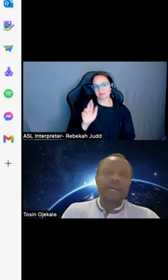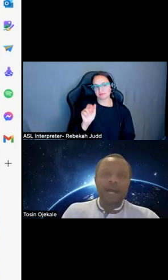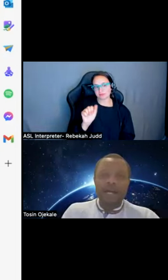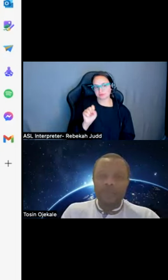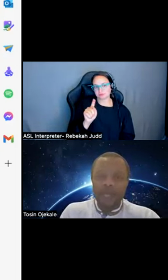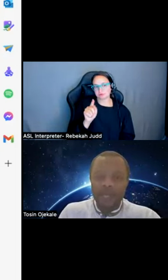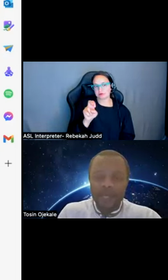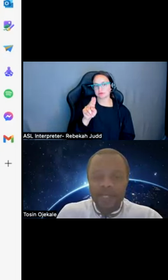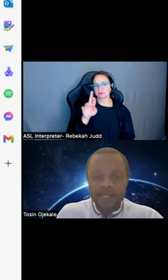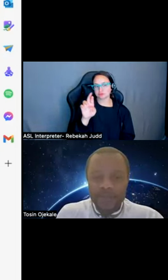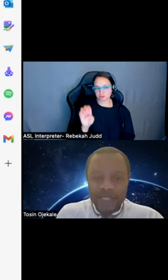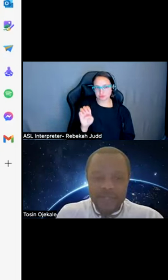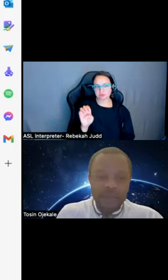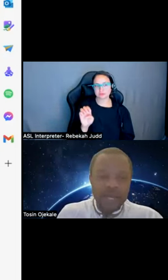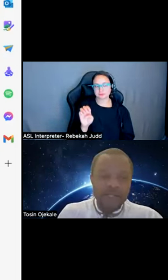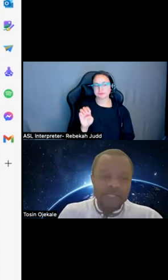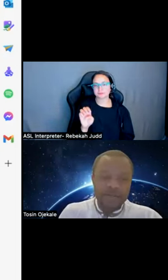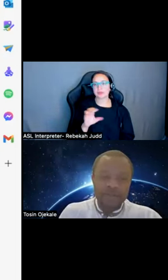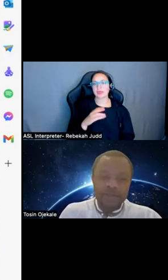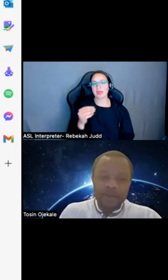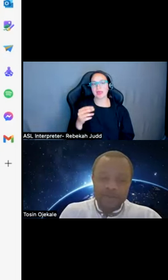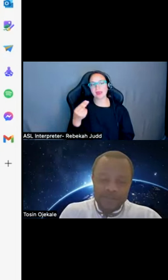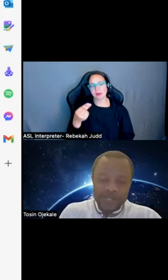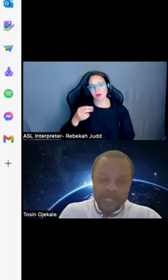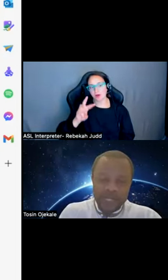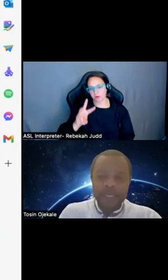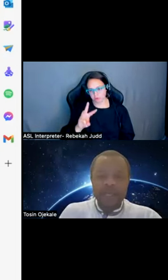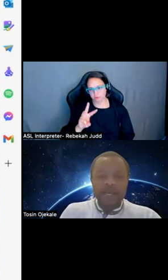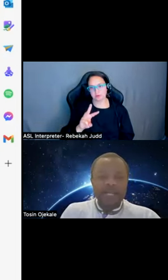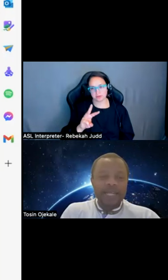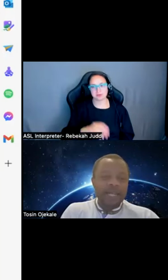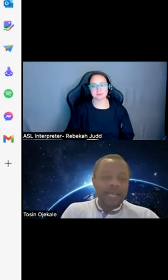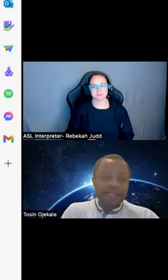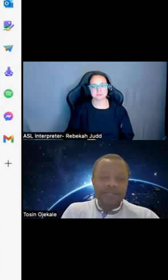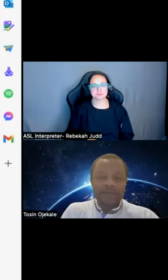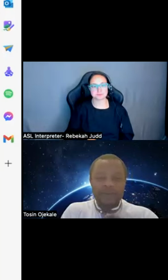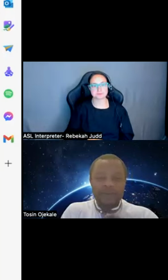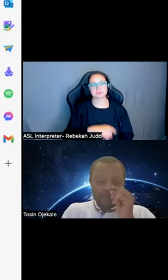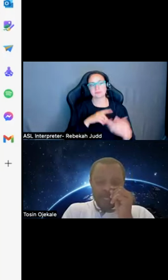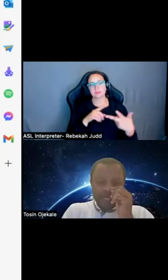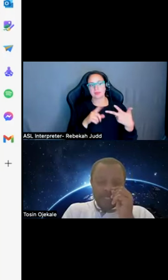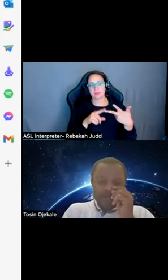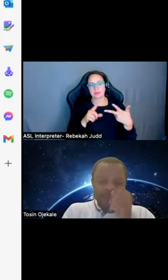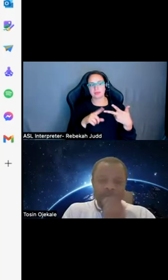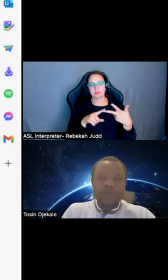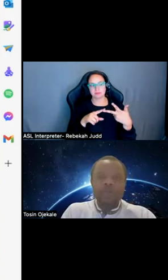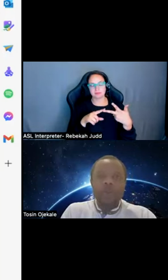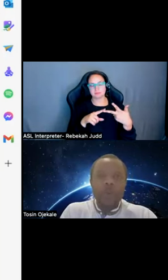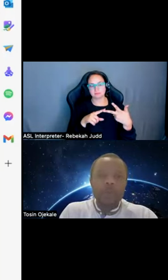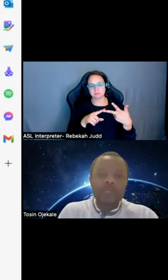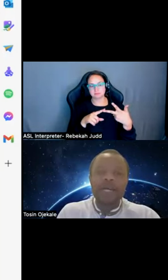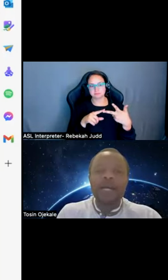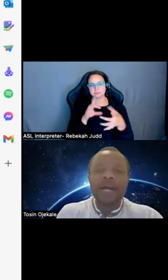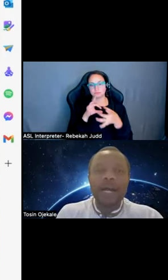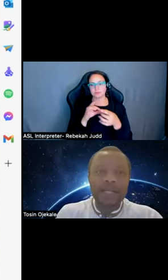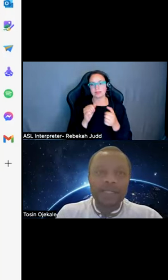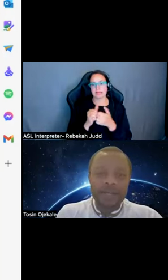and hardware. So that's going to be our second goal for today. And then our last goal for today is going to be on